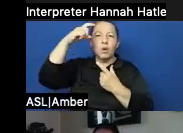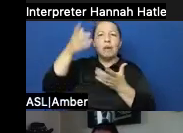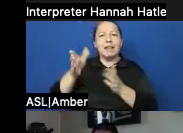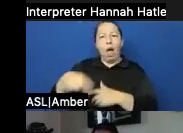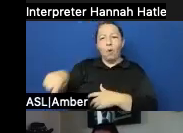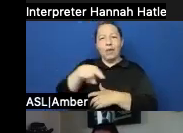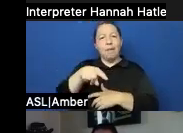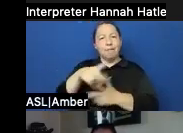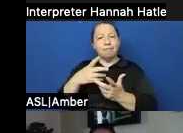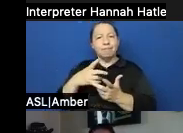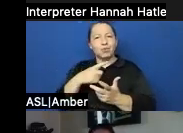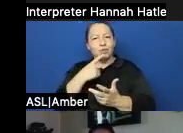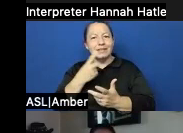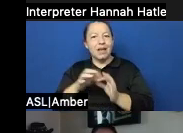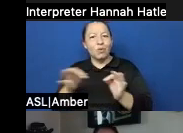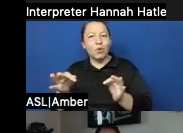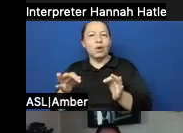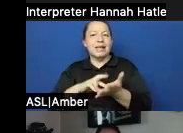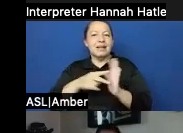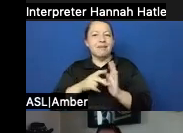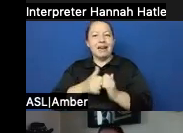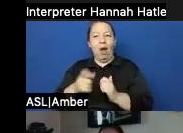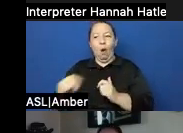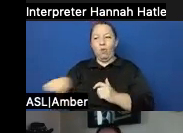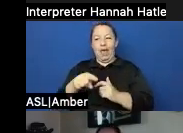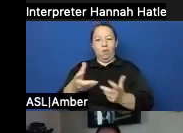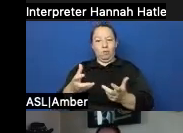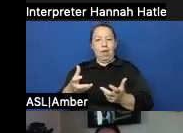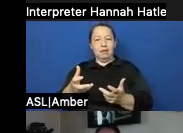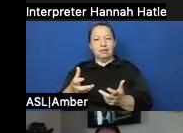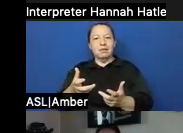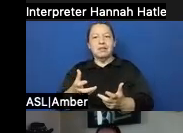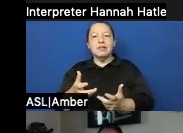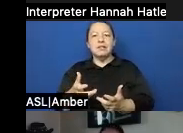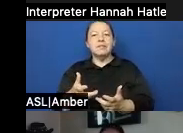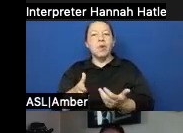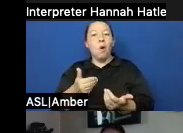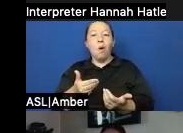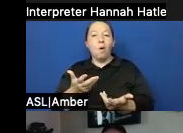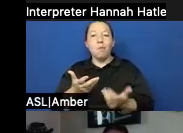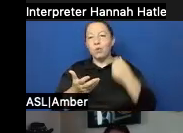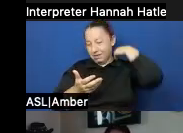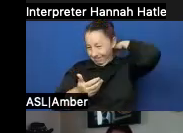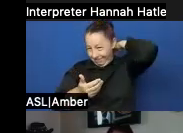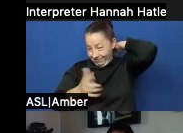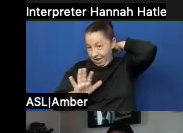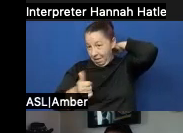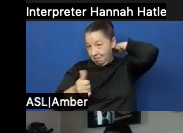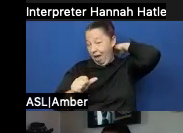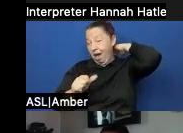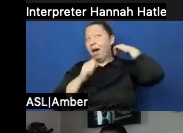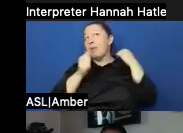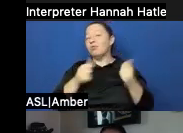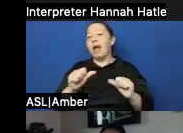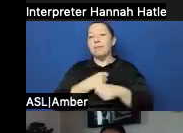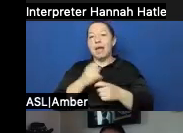they intend it, because almost never is someone going to come in, and I'm not trying to joke here, make jokes,